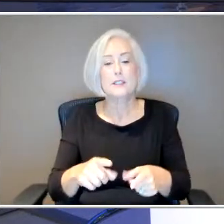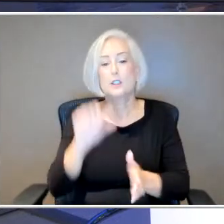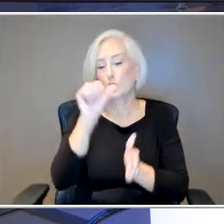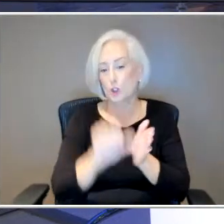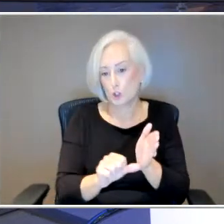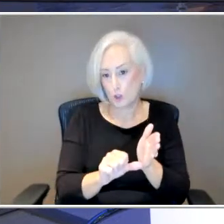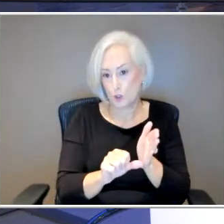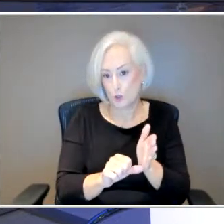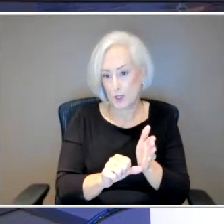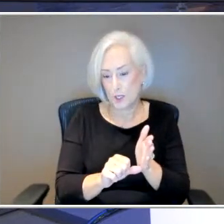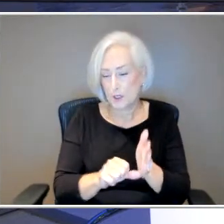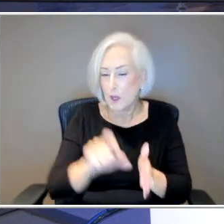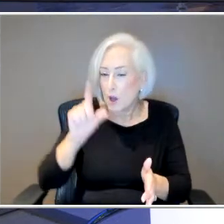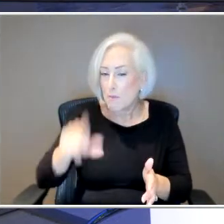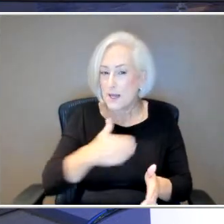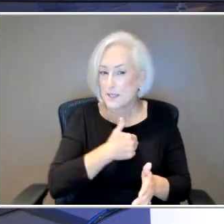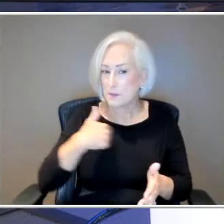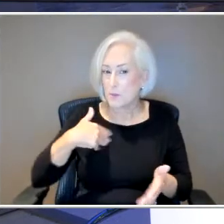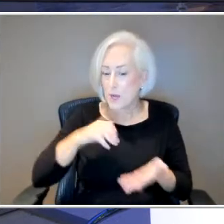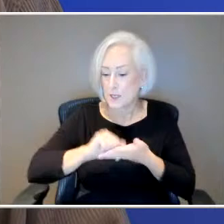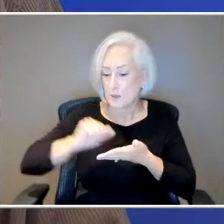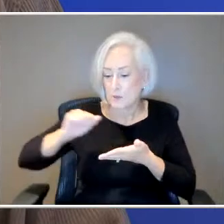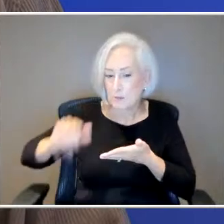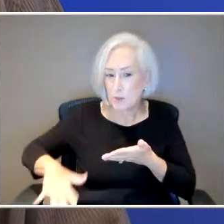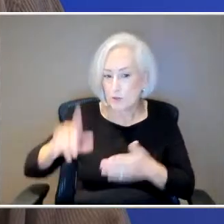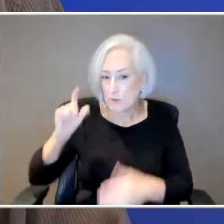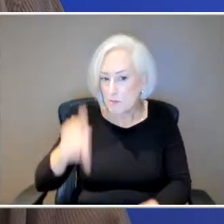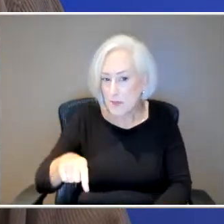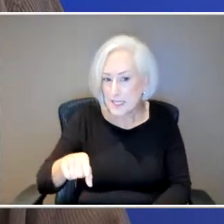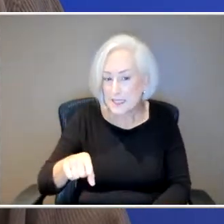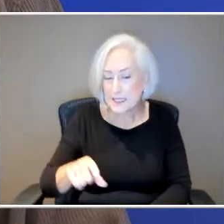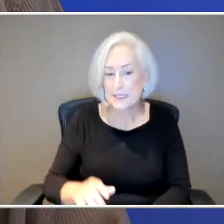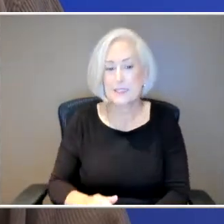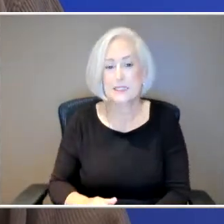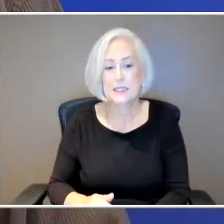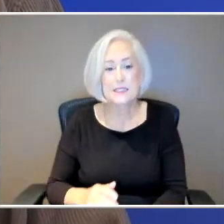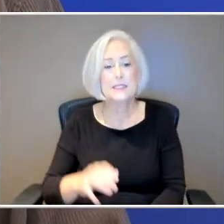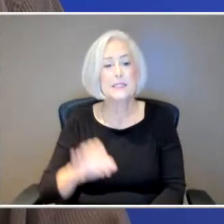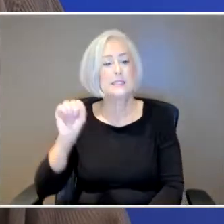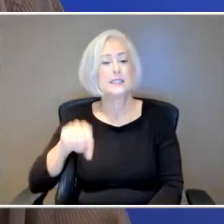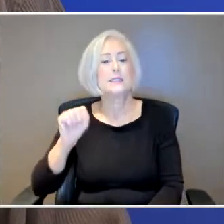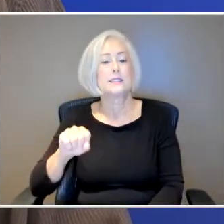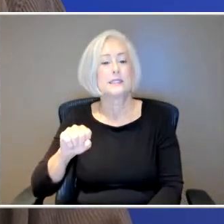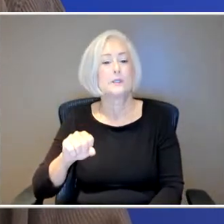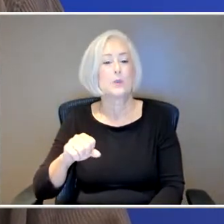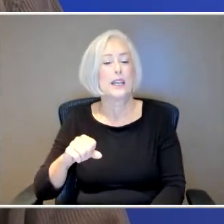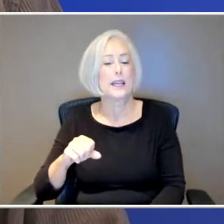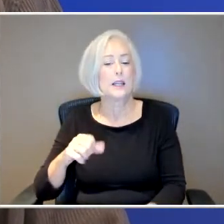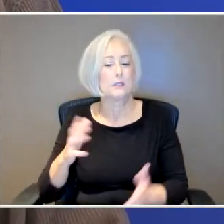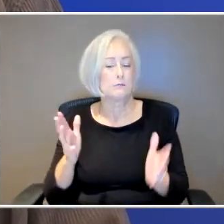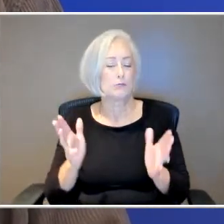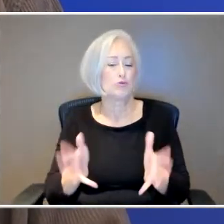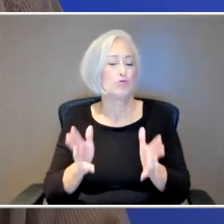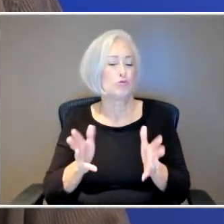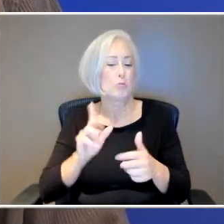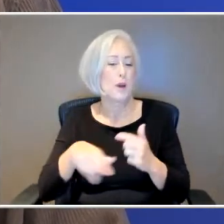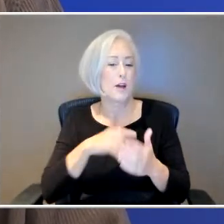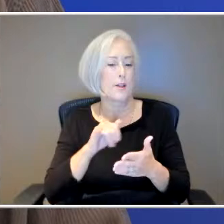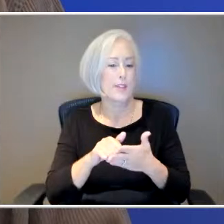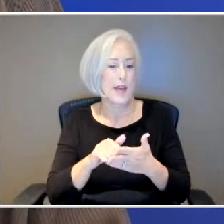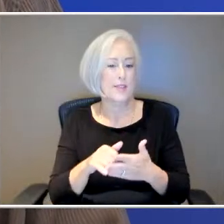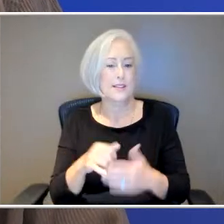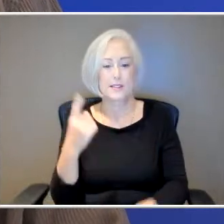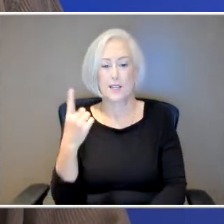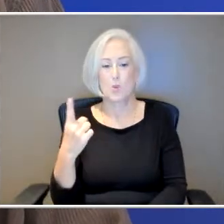a mastectomy? Yes, that's what we discussed, and they said just a single